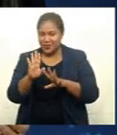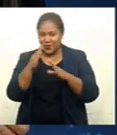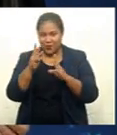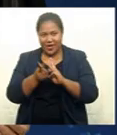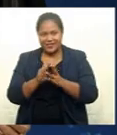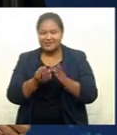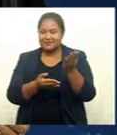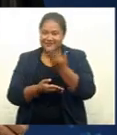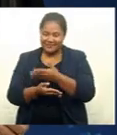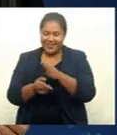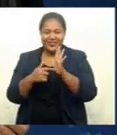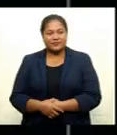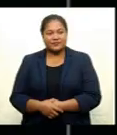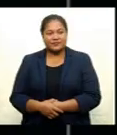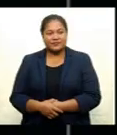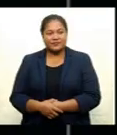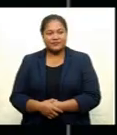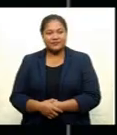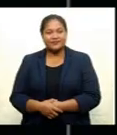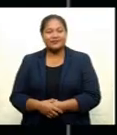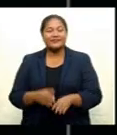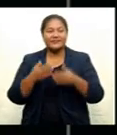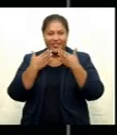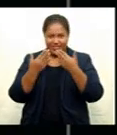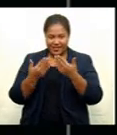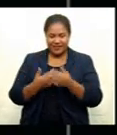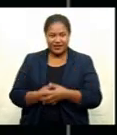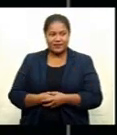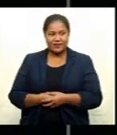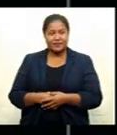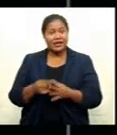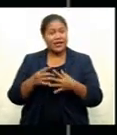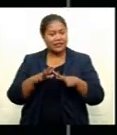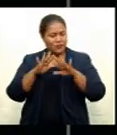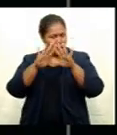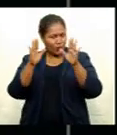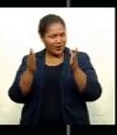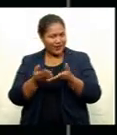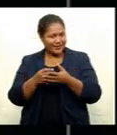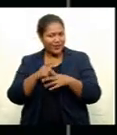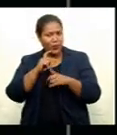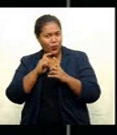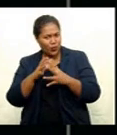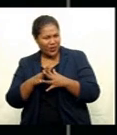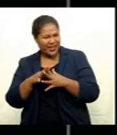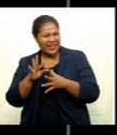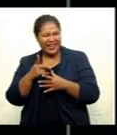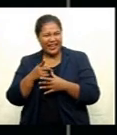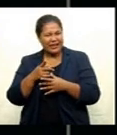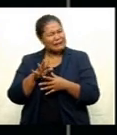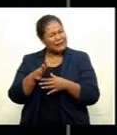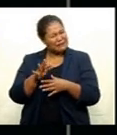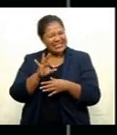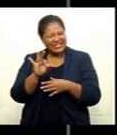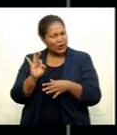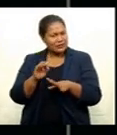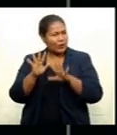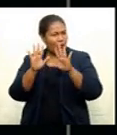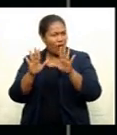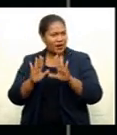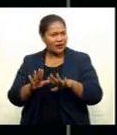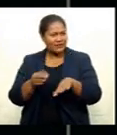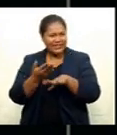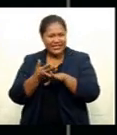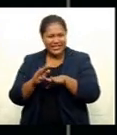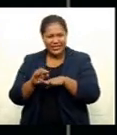It's back to Ateda. Thank you, Kritika. In the world of the weird and maybe not so wonderful, a new